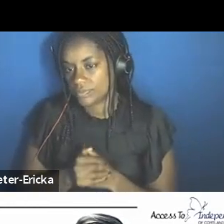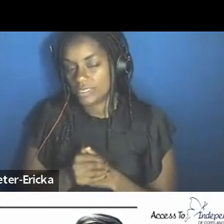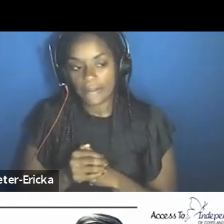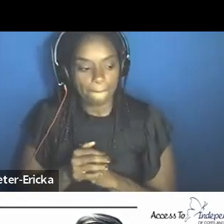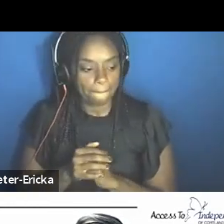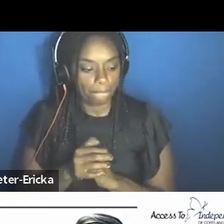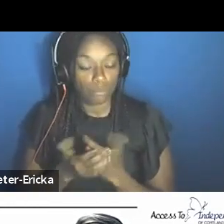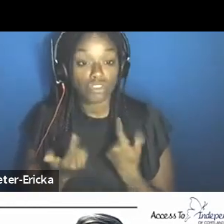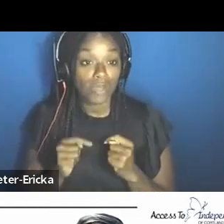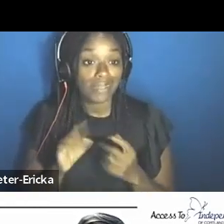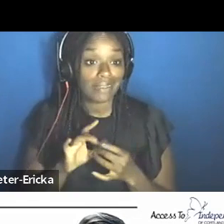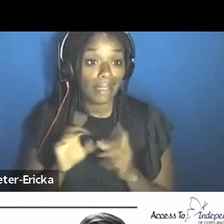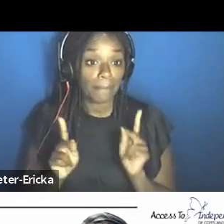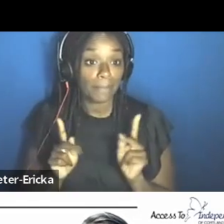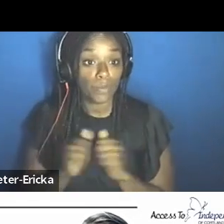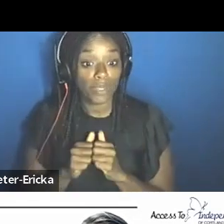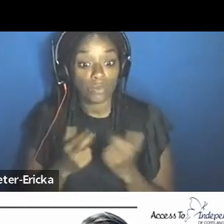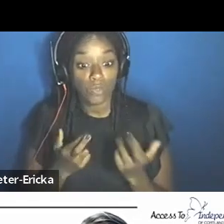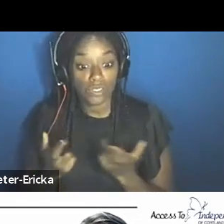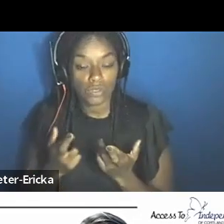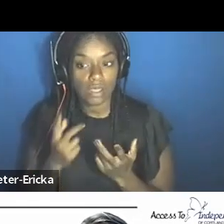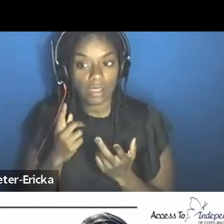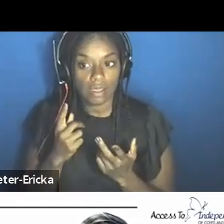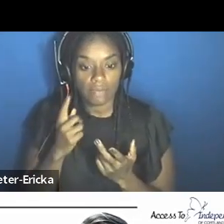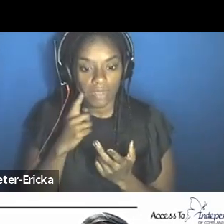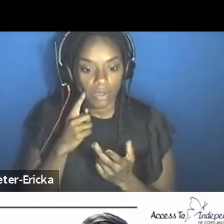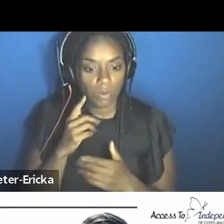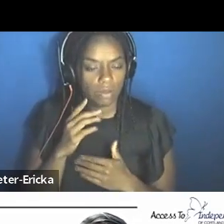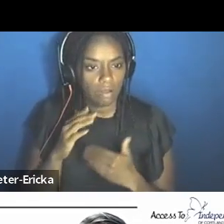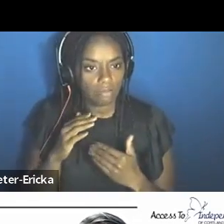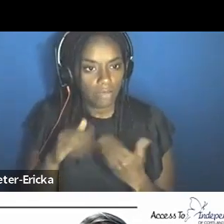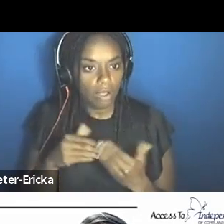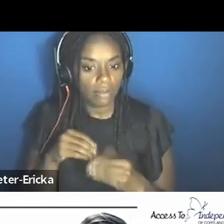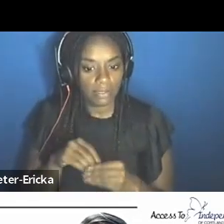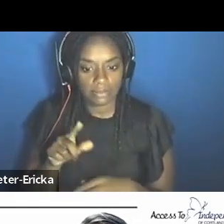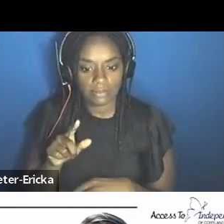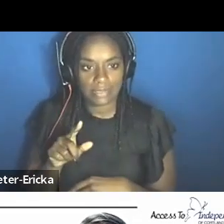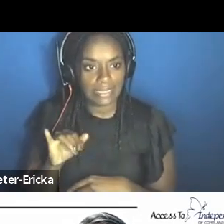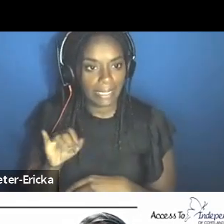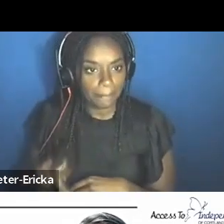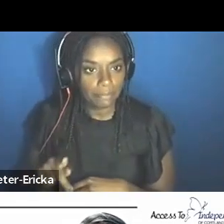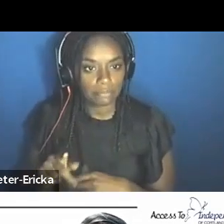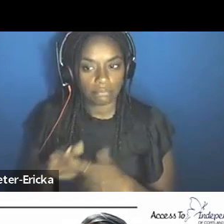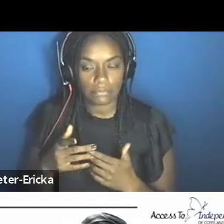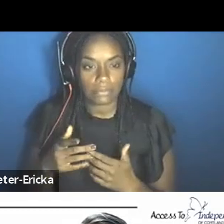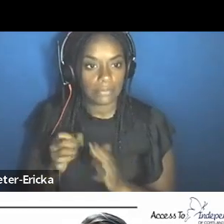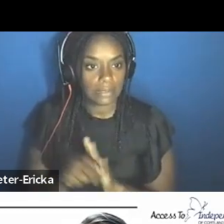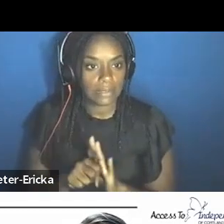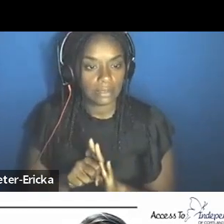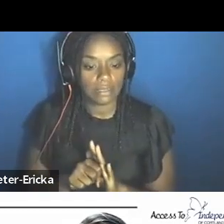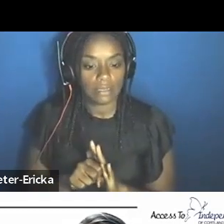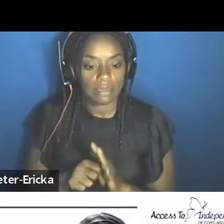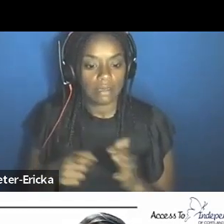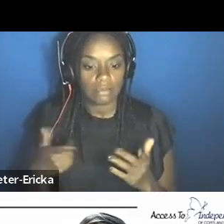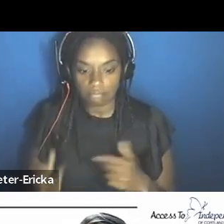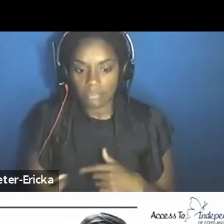the resources, I think we're all in LEAP or LIHEAP, however your state says it, season right now, Affordable Connectivity Program.